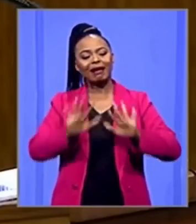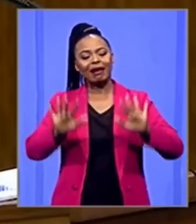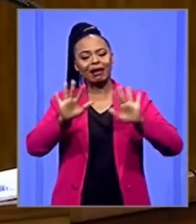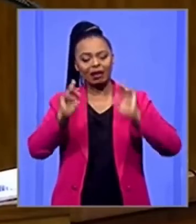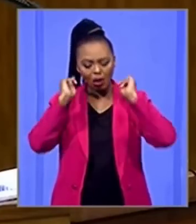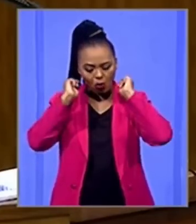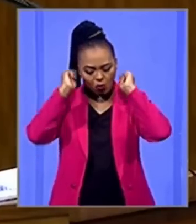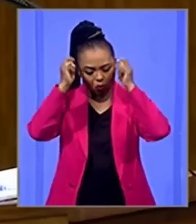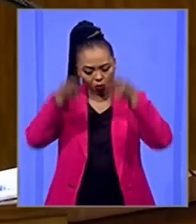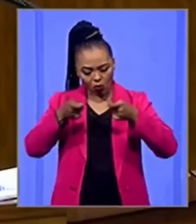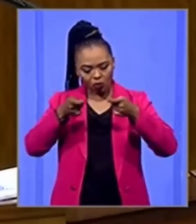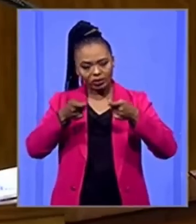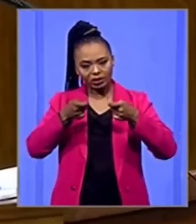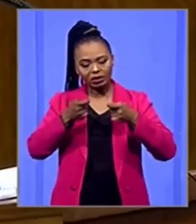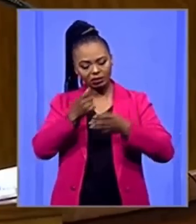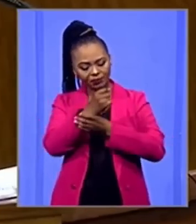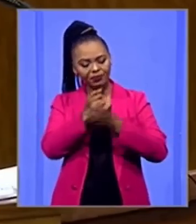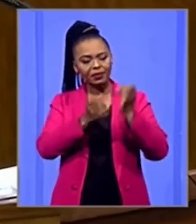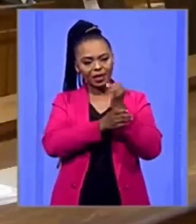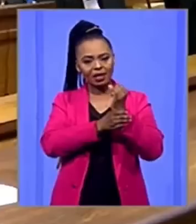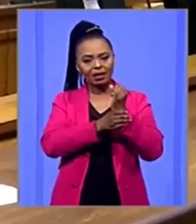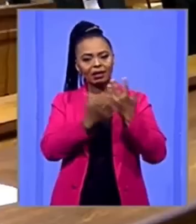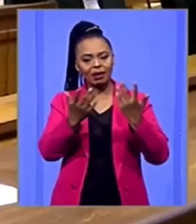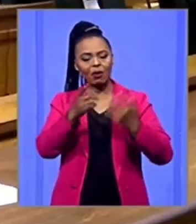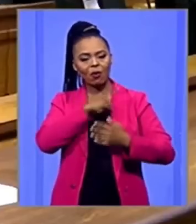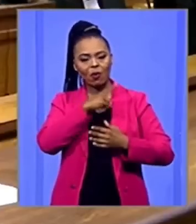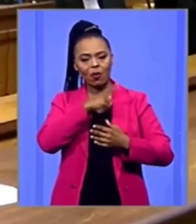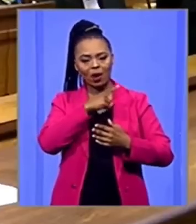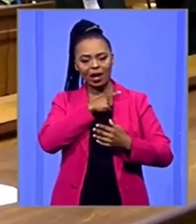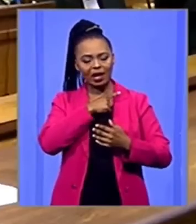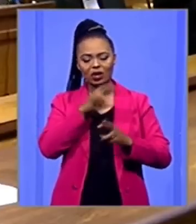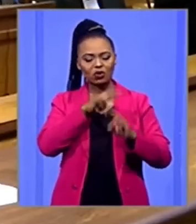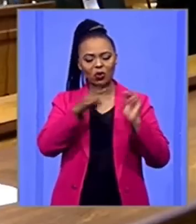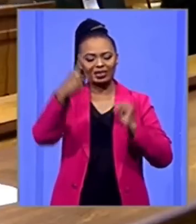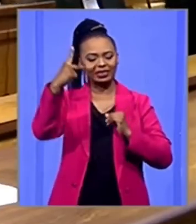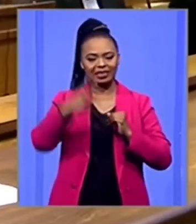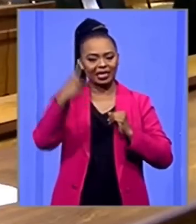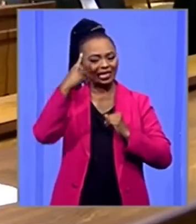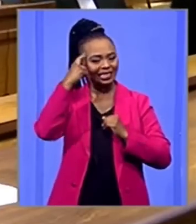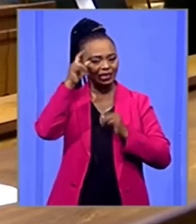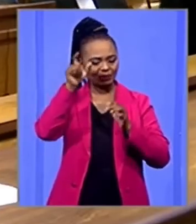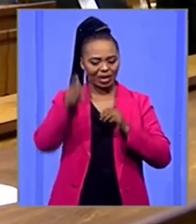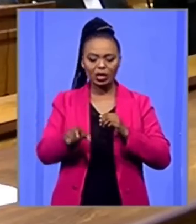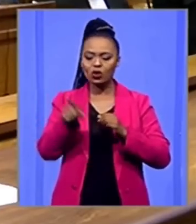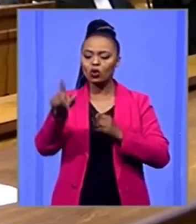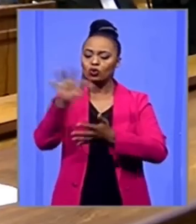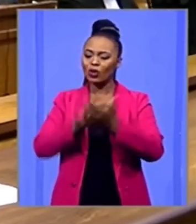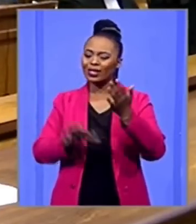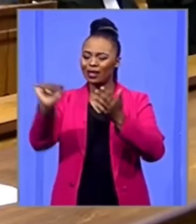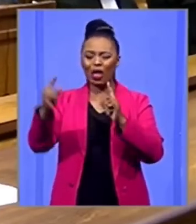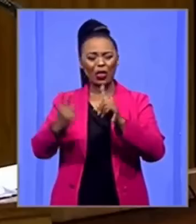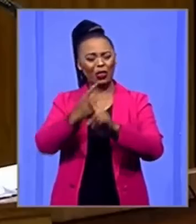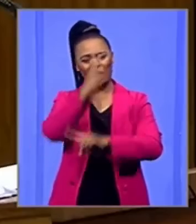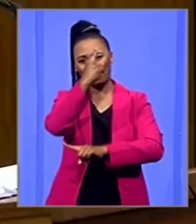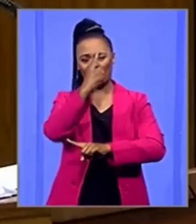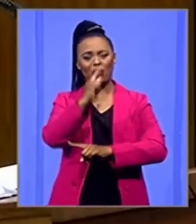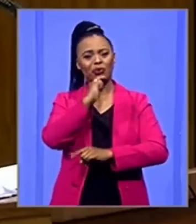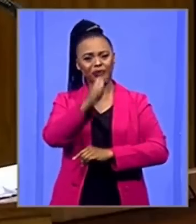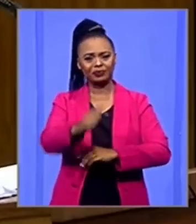the second suspect was wearing, it's because there was no second suspect. You are fabricating the story.